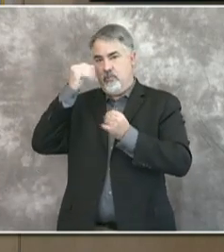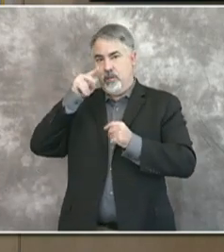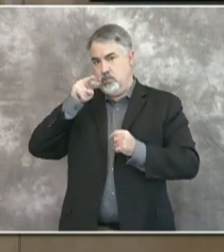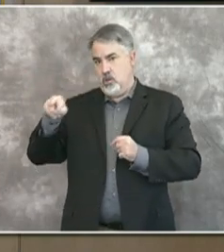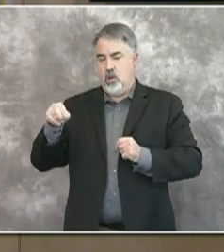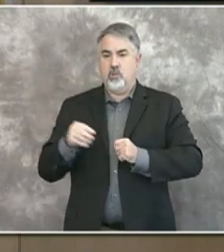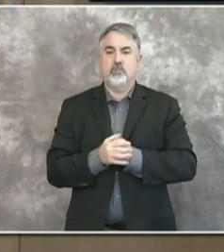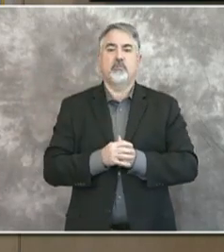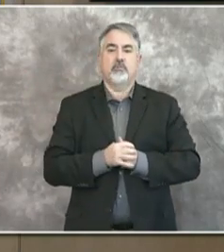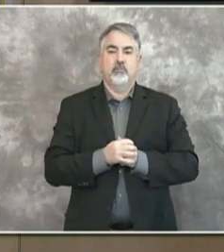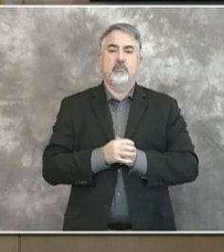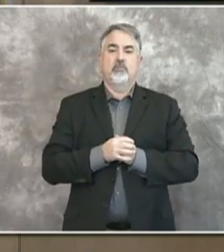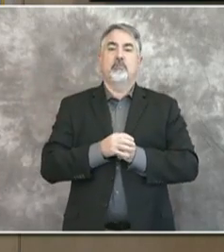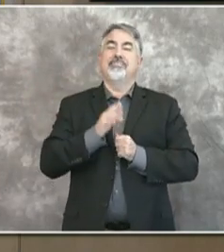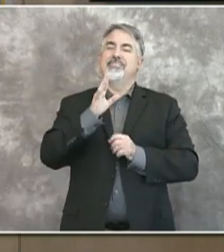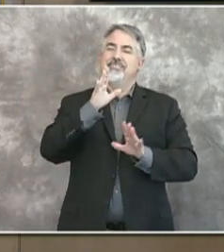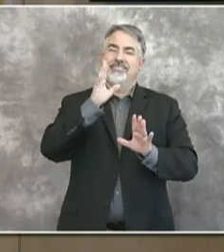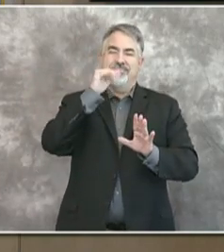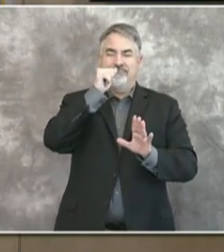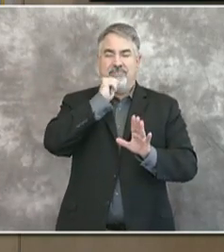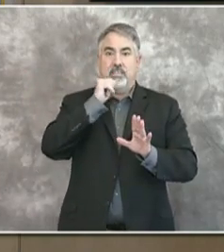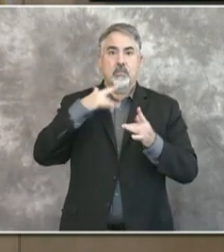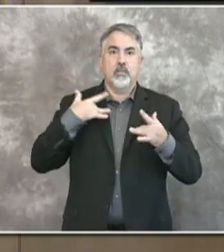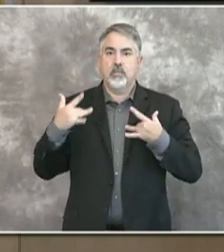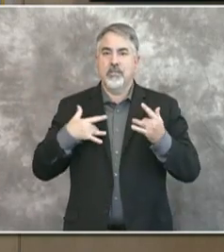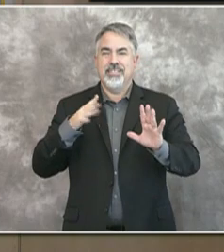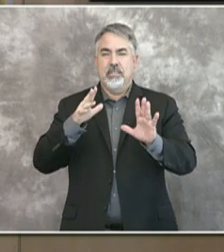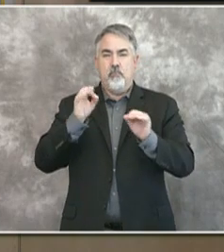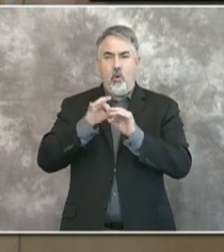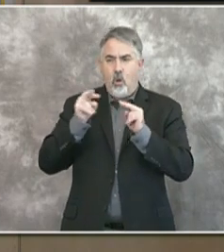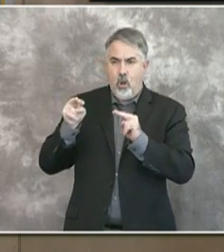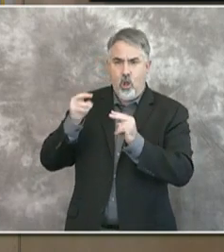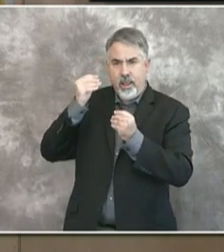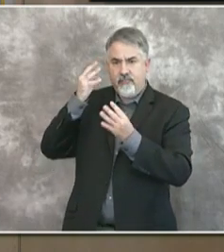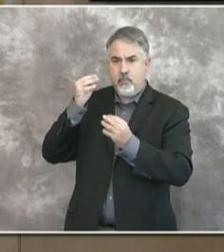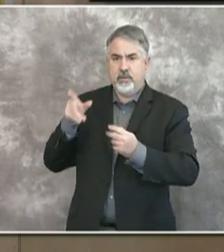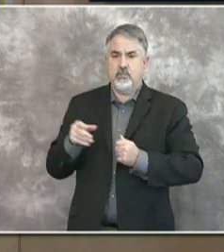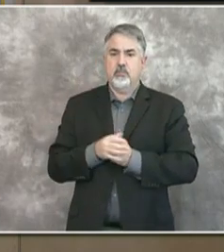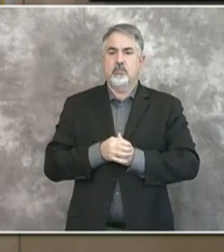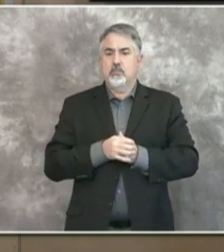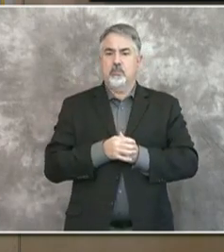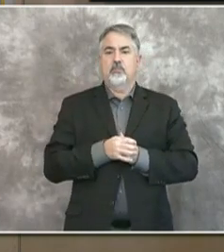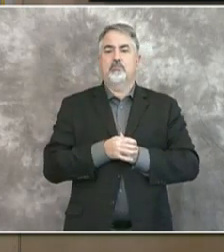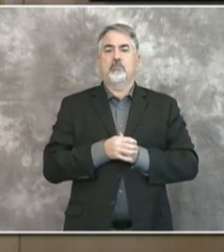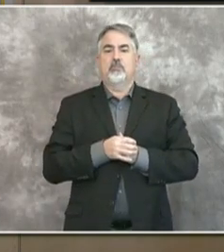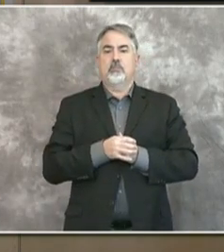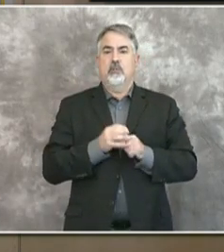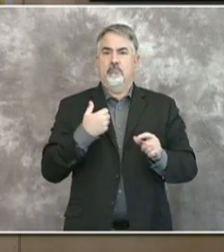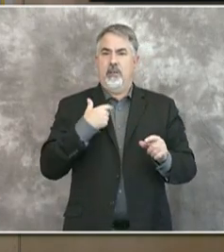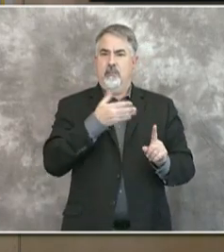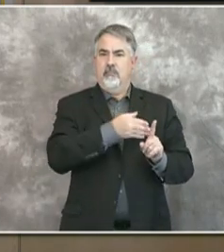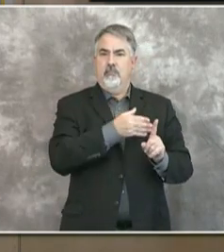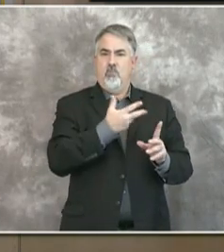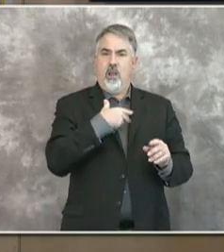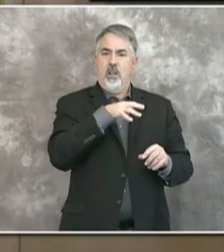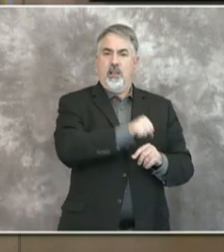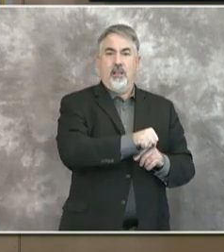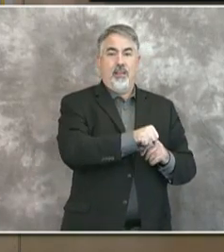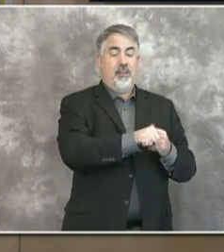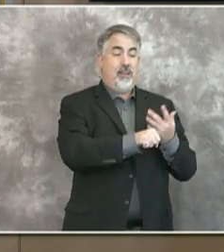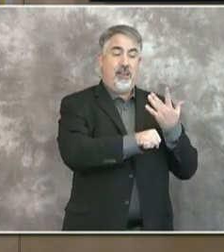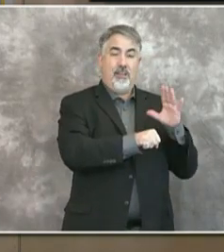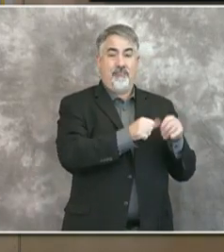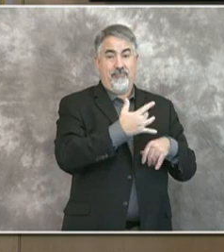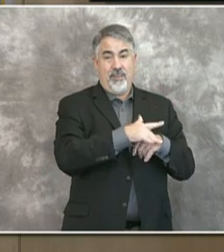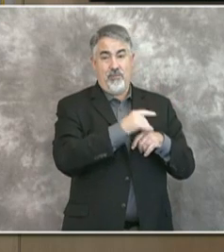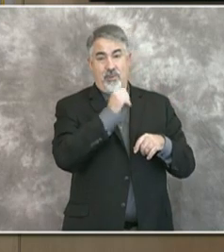little patience. You may not be able to reserve your favorite site at a campground, or there may not be the availability for the date you're trying